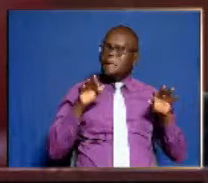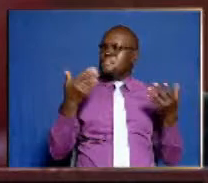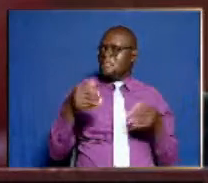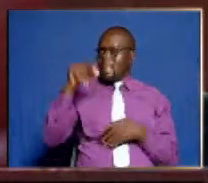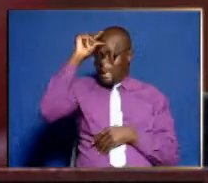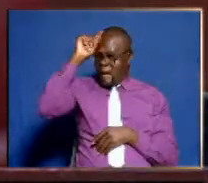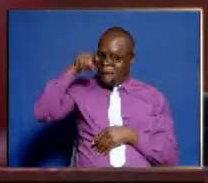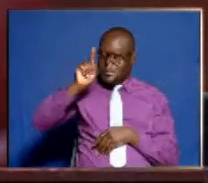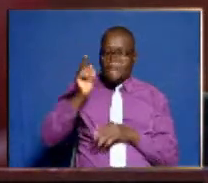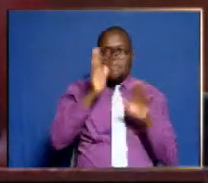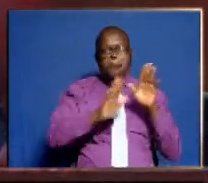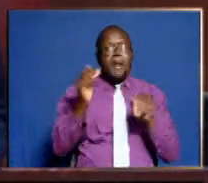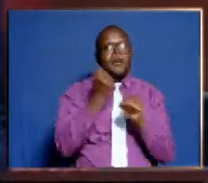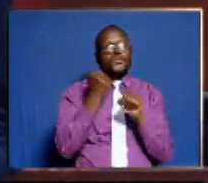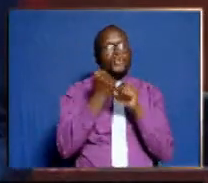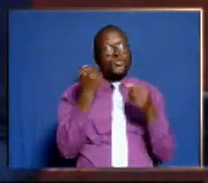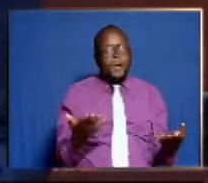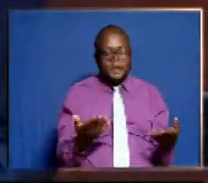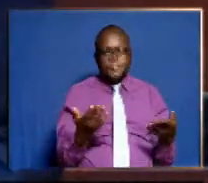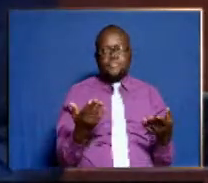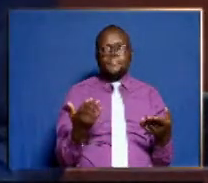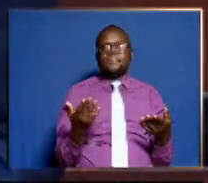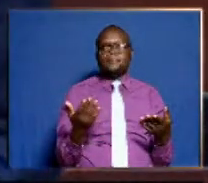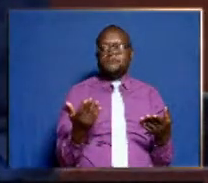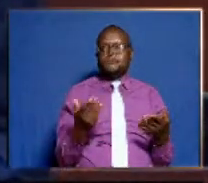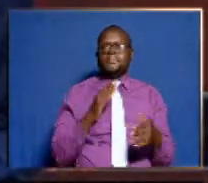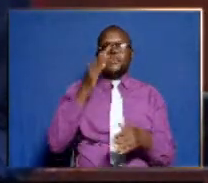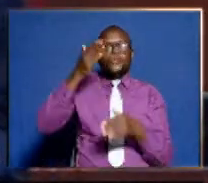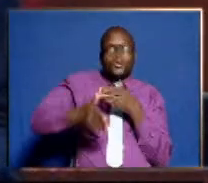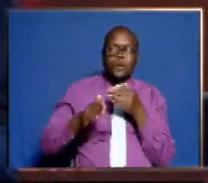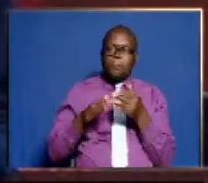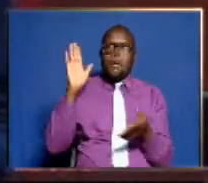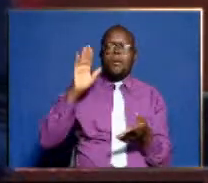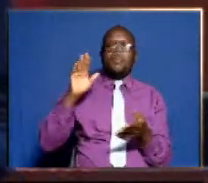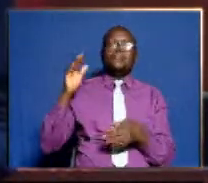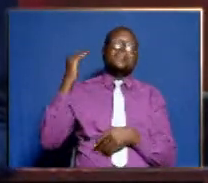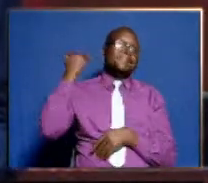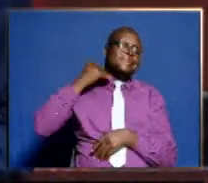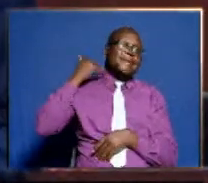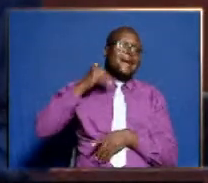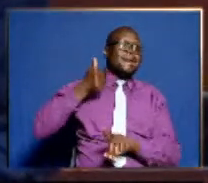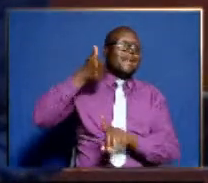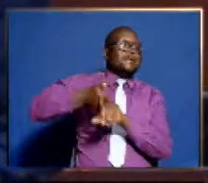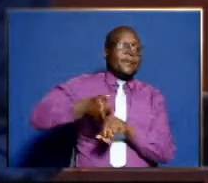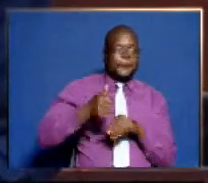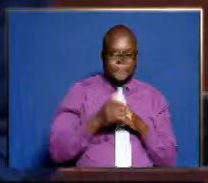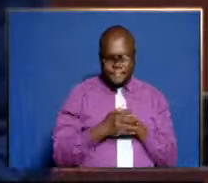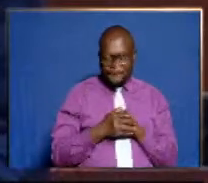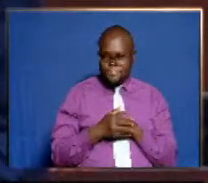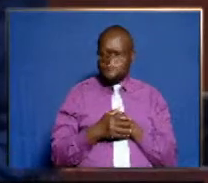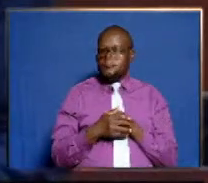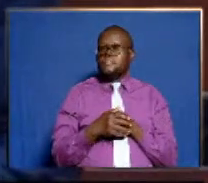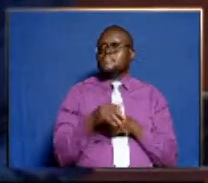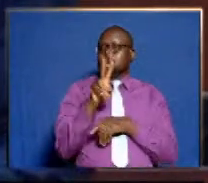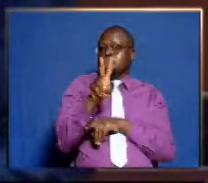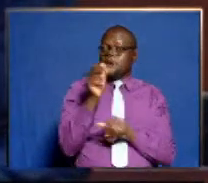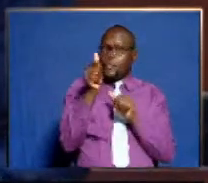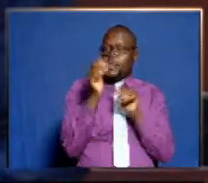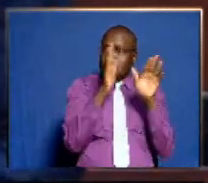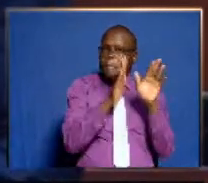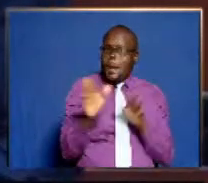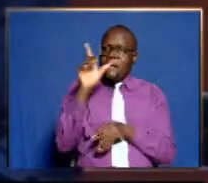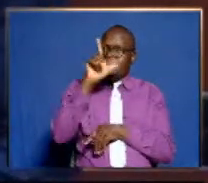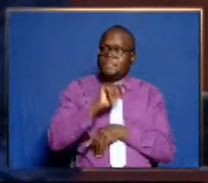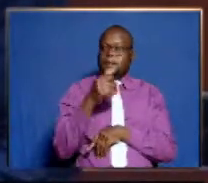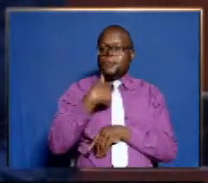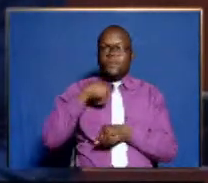government has put in place to stop further raids? 2, what efforts are in place to recover